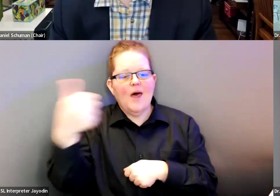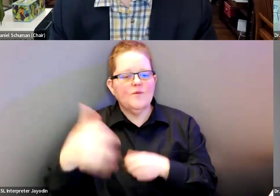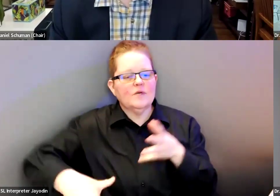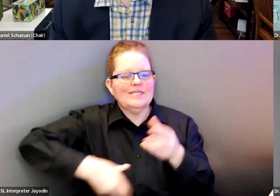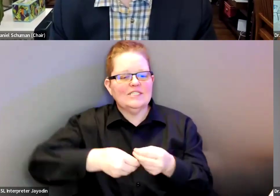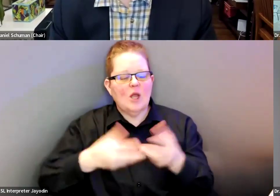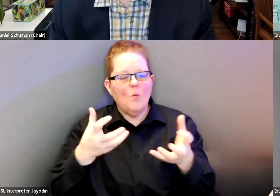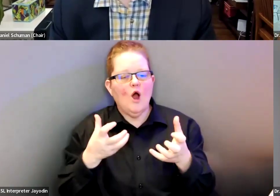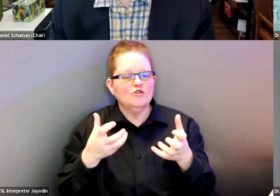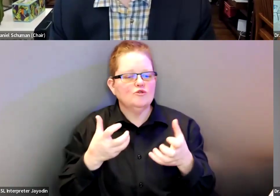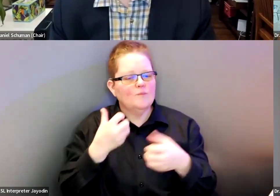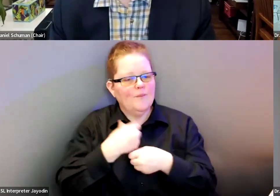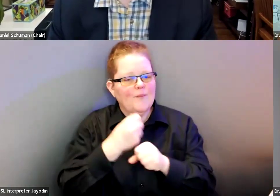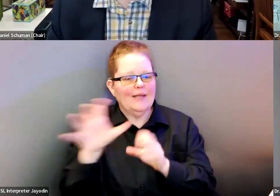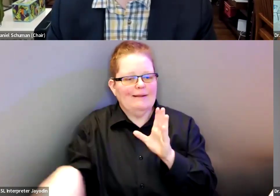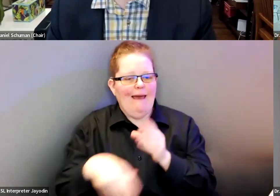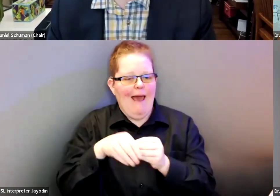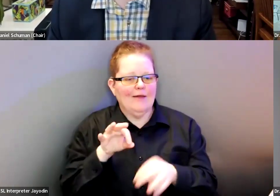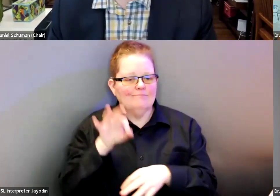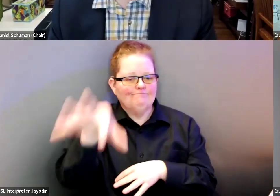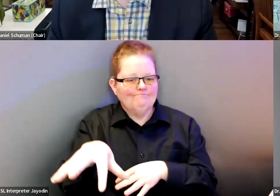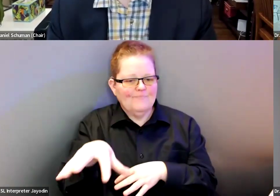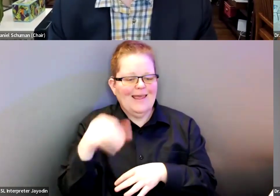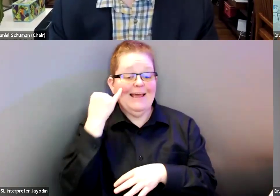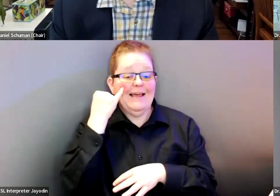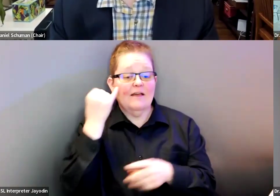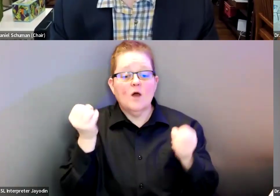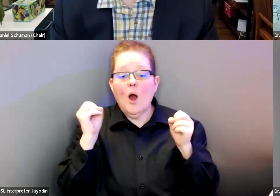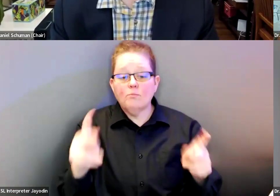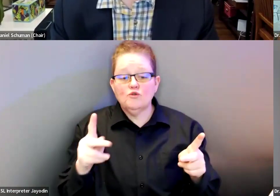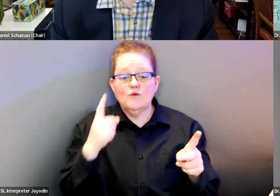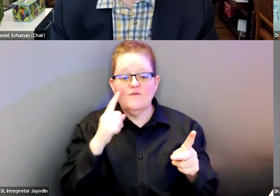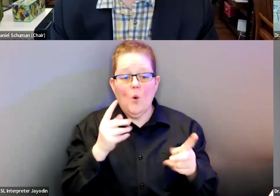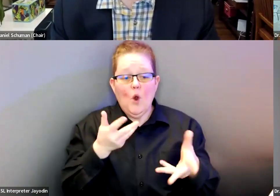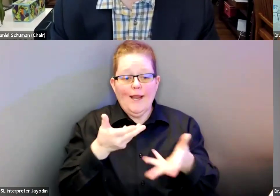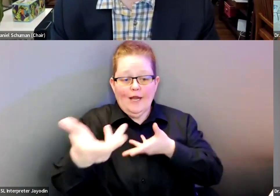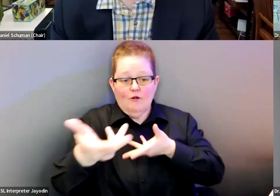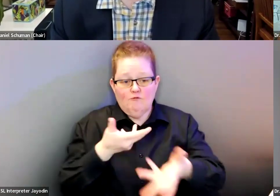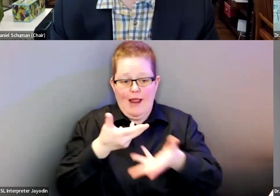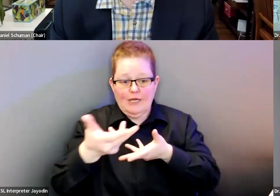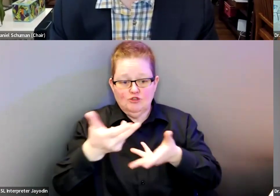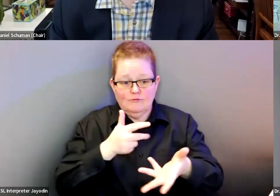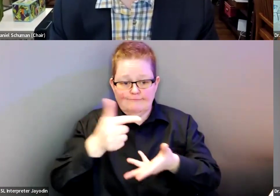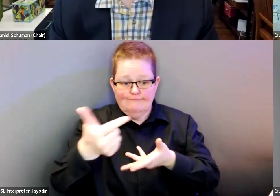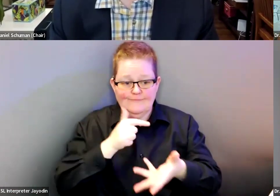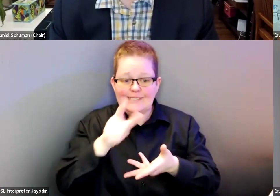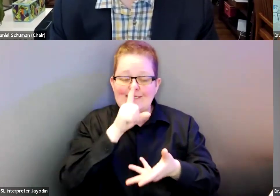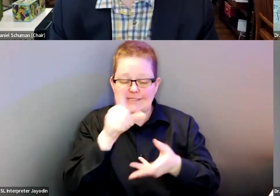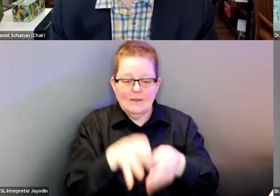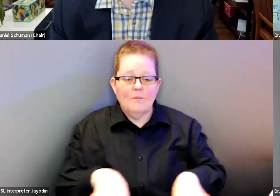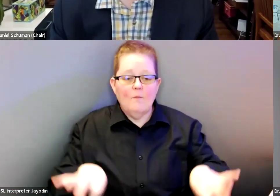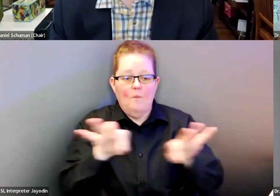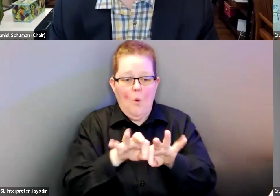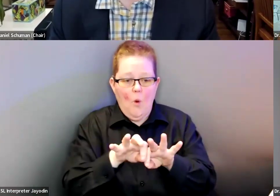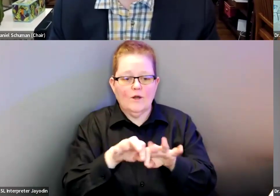that is if an opportunity for interaction is important to us concerning